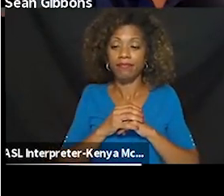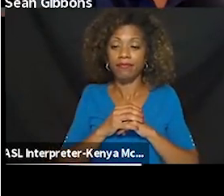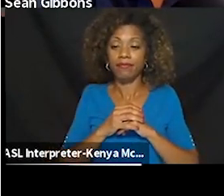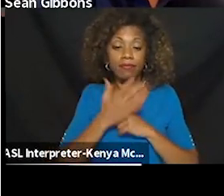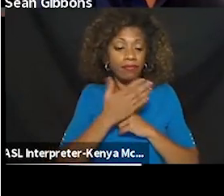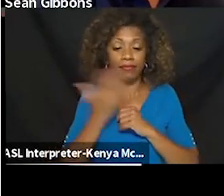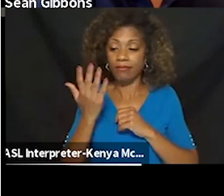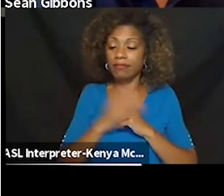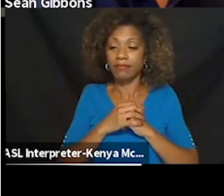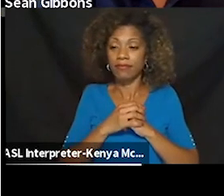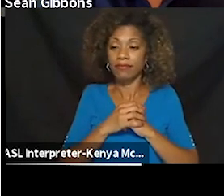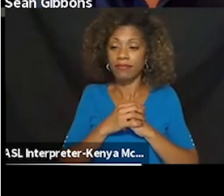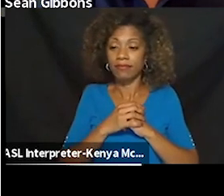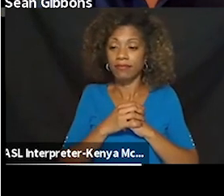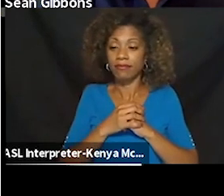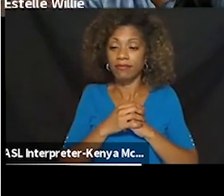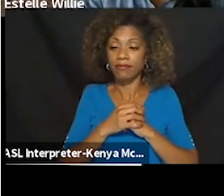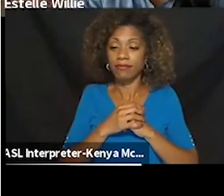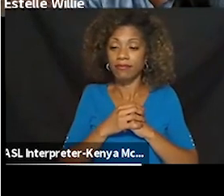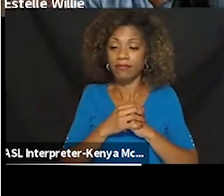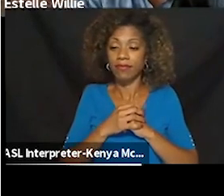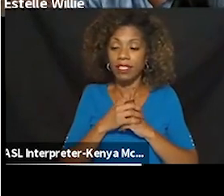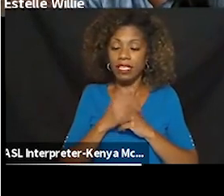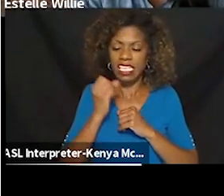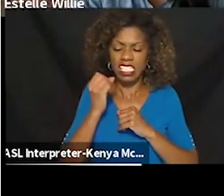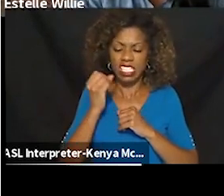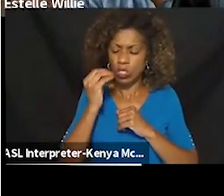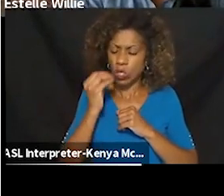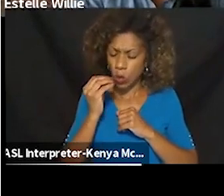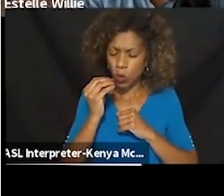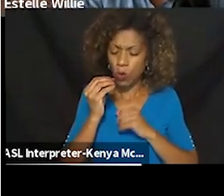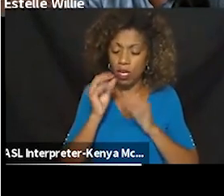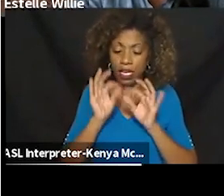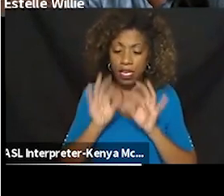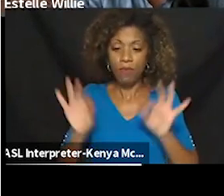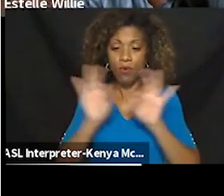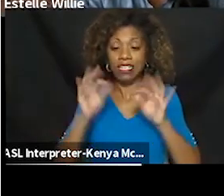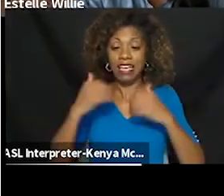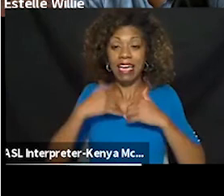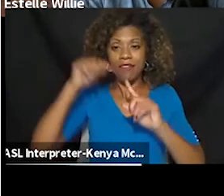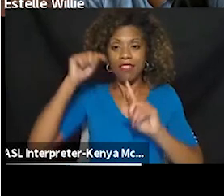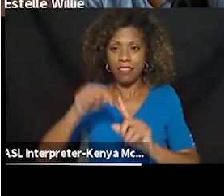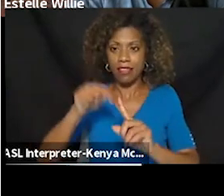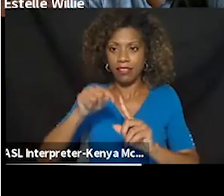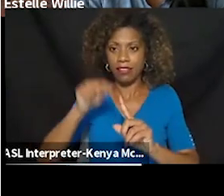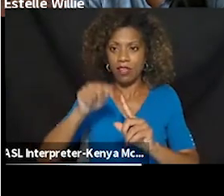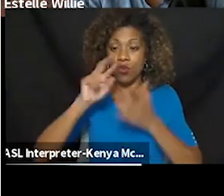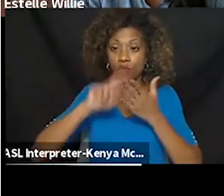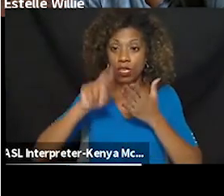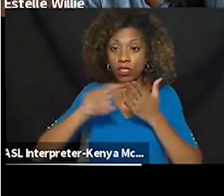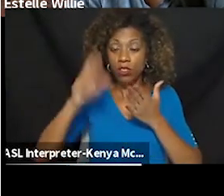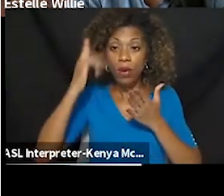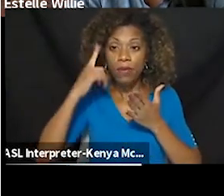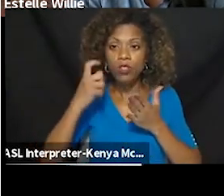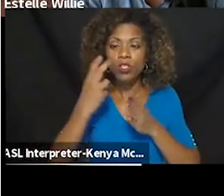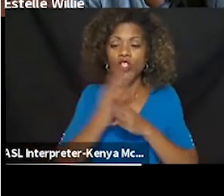please. So it's so important to have this research because you can point to real